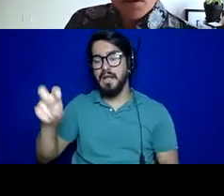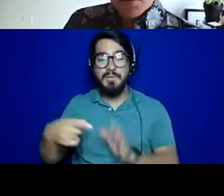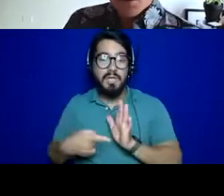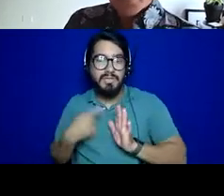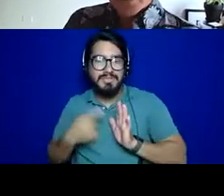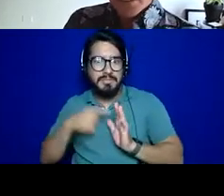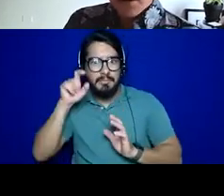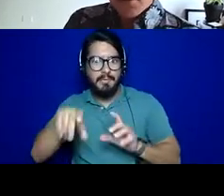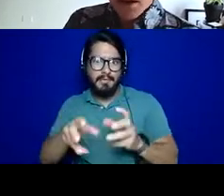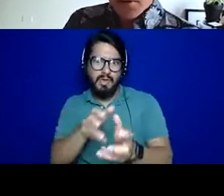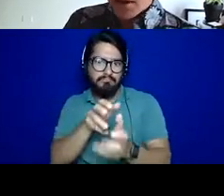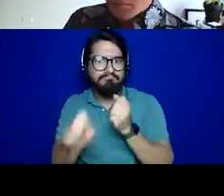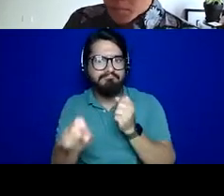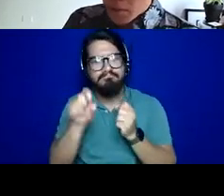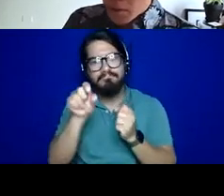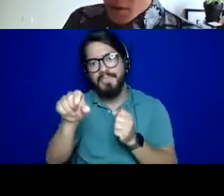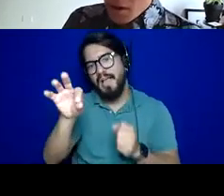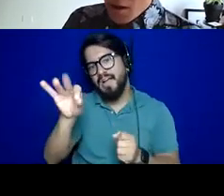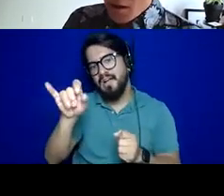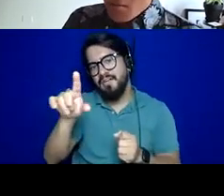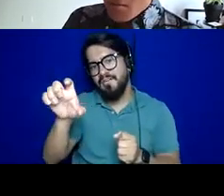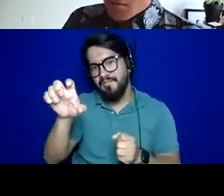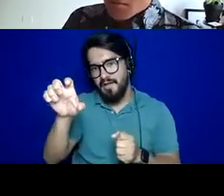also, we can take care of it that way.